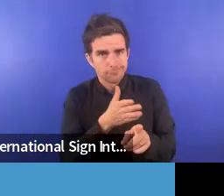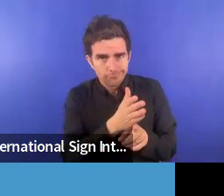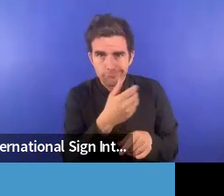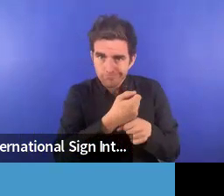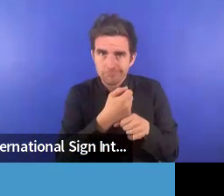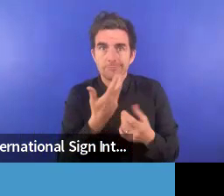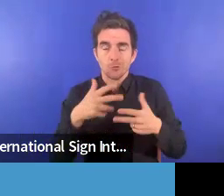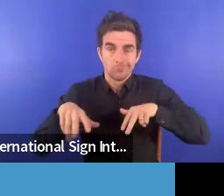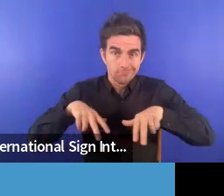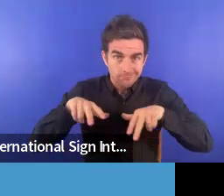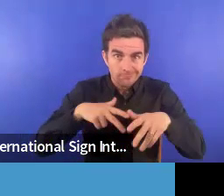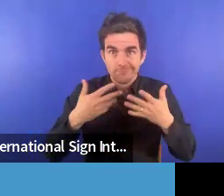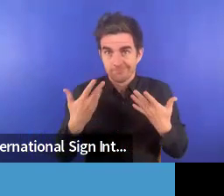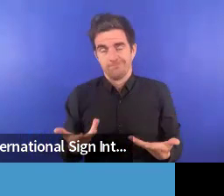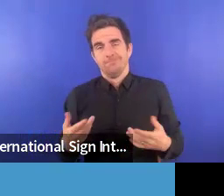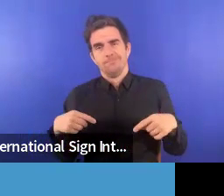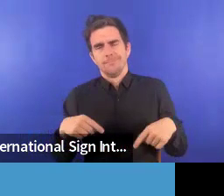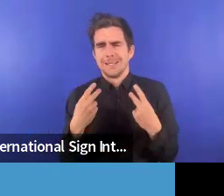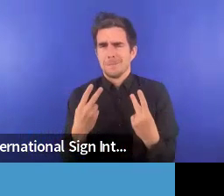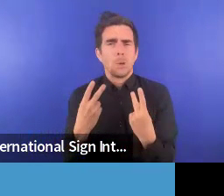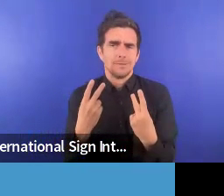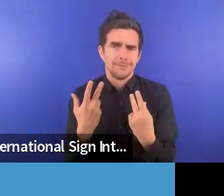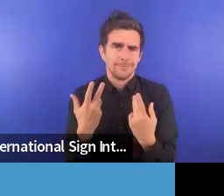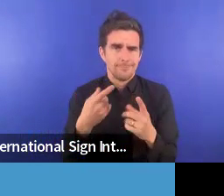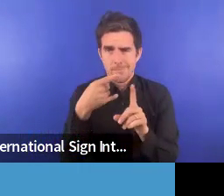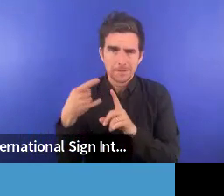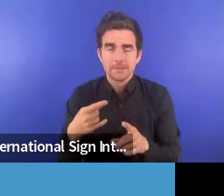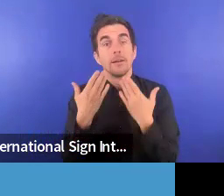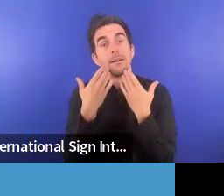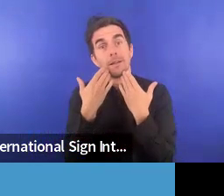important webinar. And thank you to our speakers.